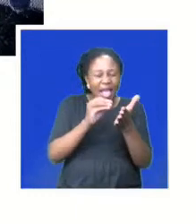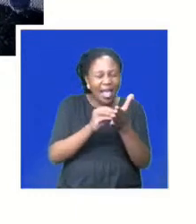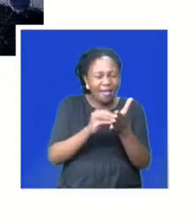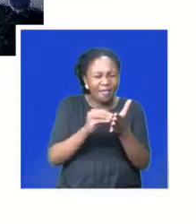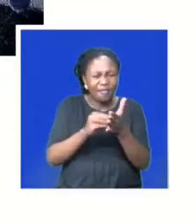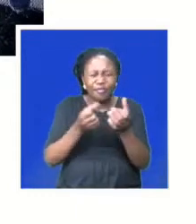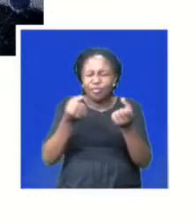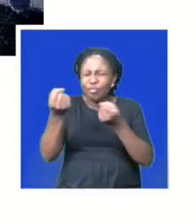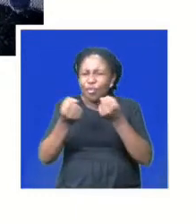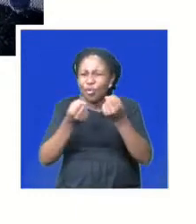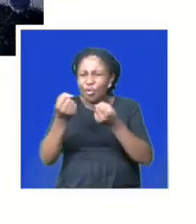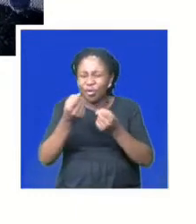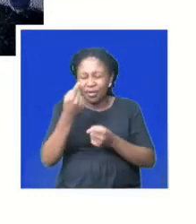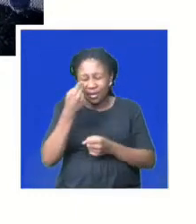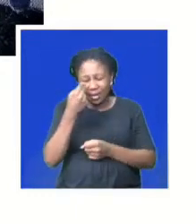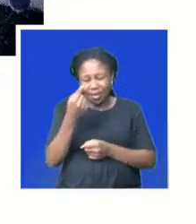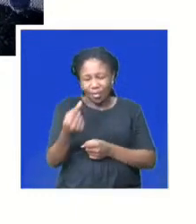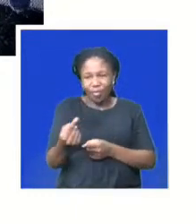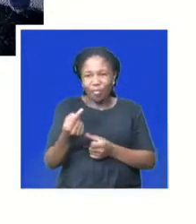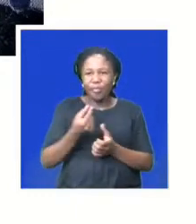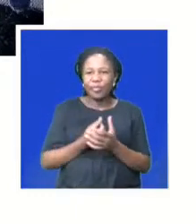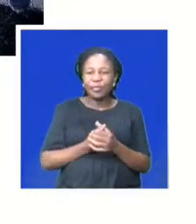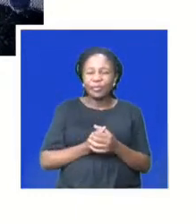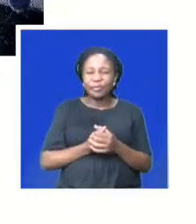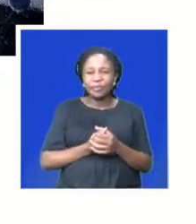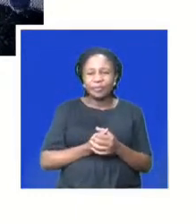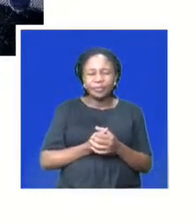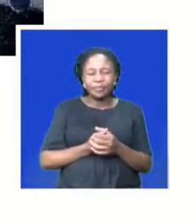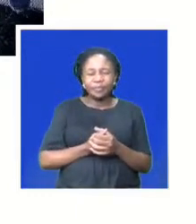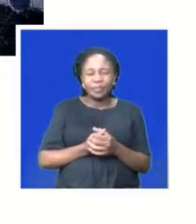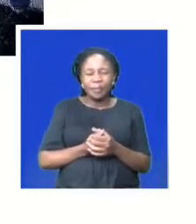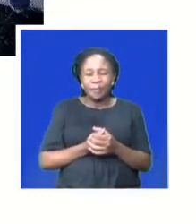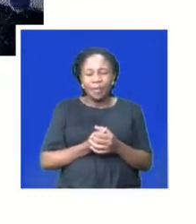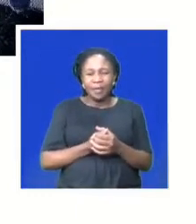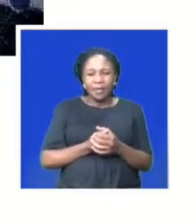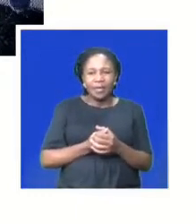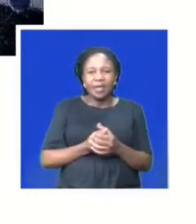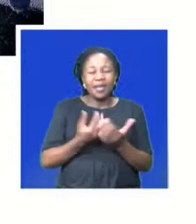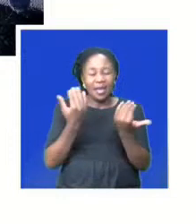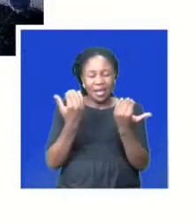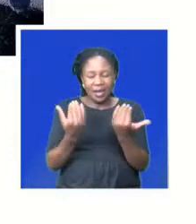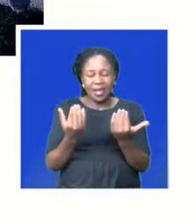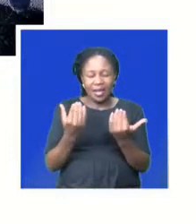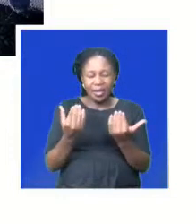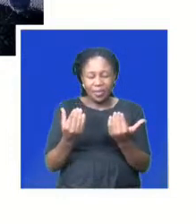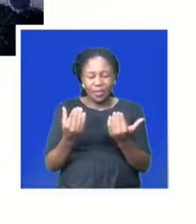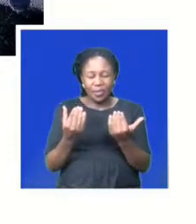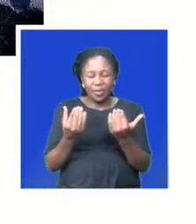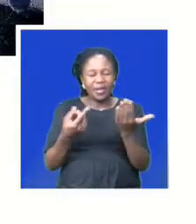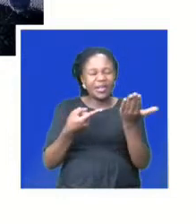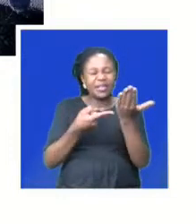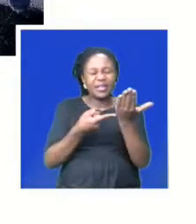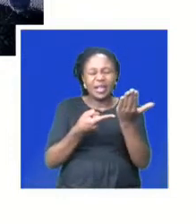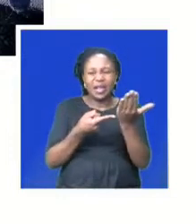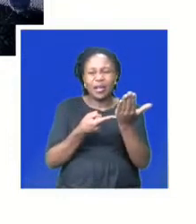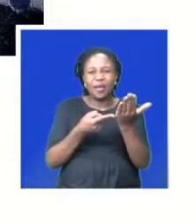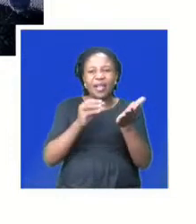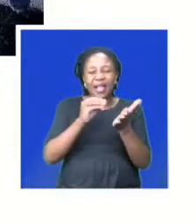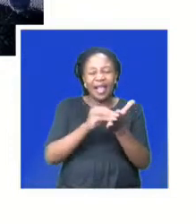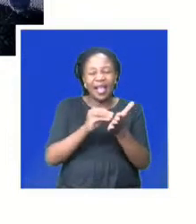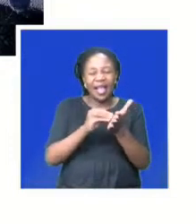a township settlement, the homes are close to each other. There